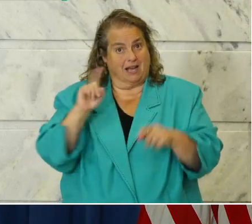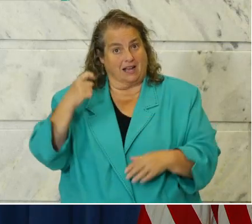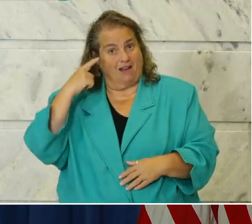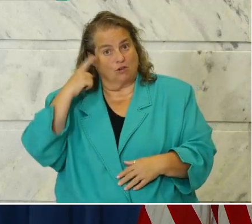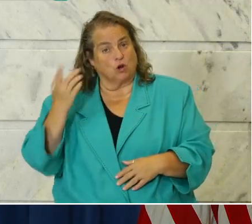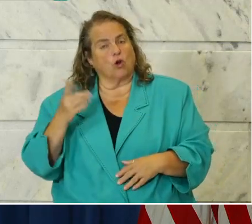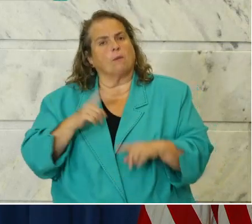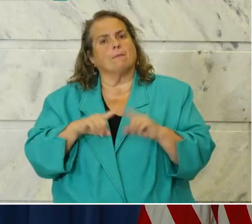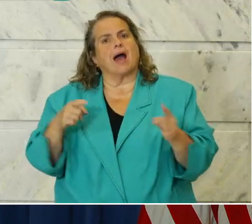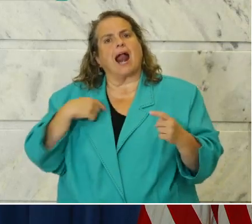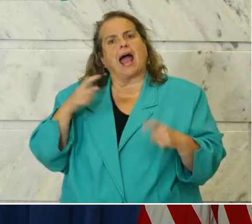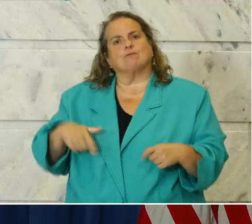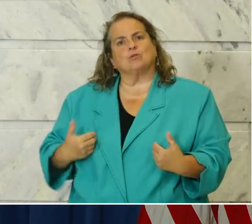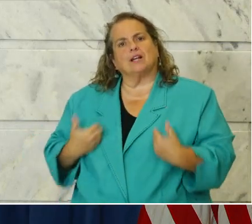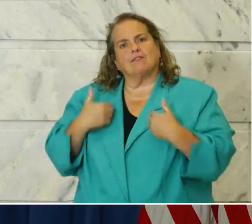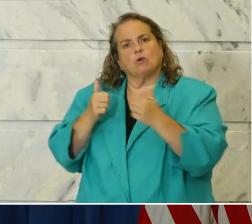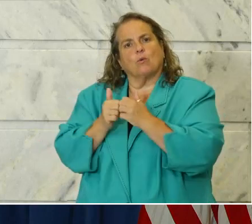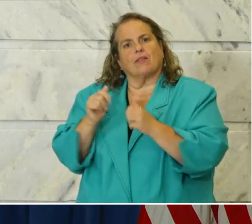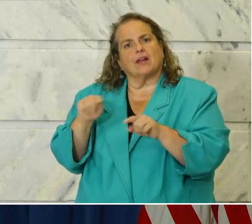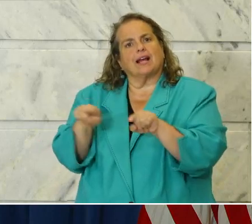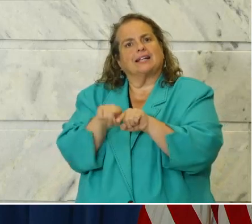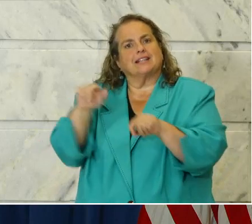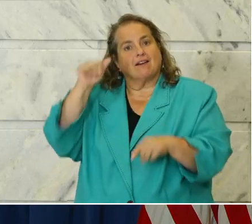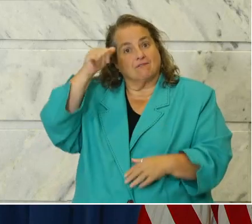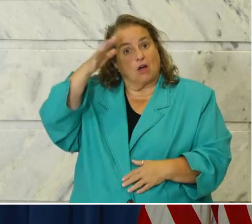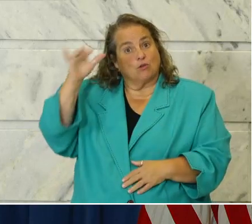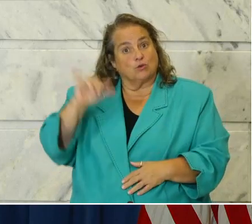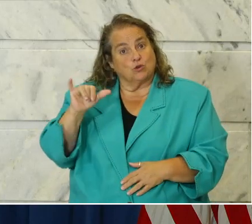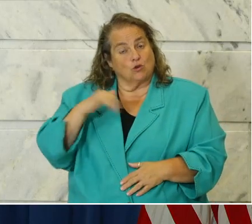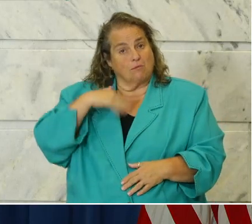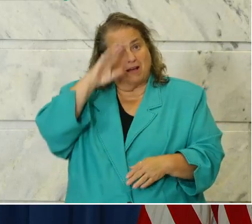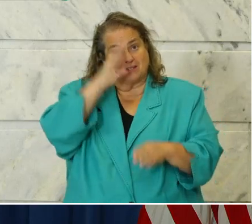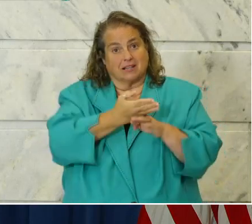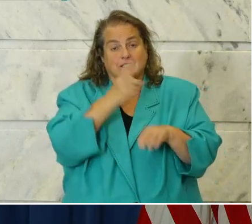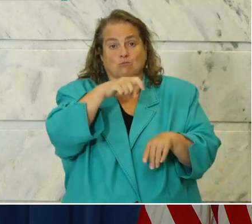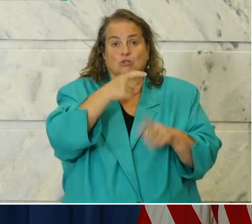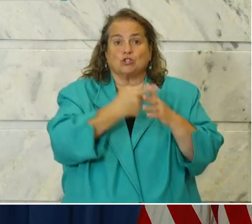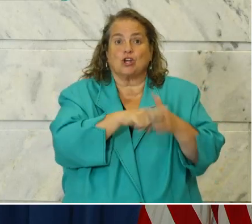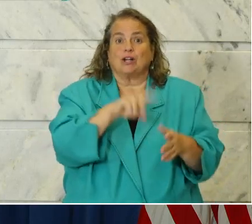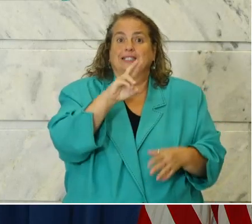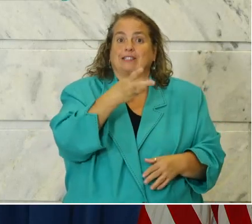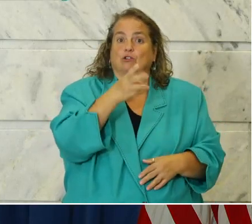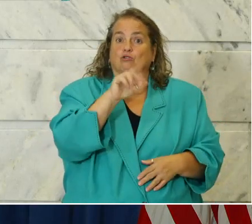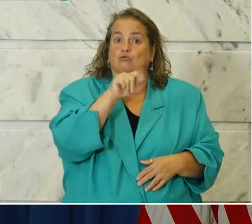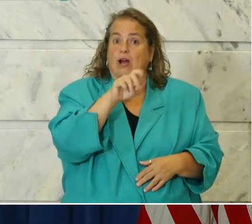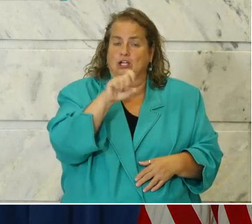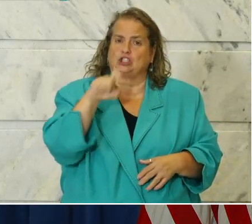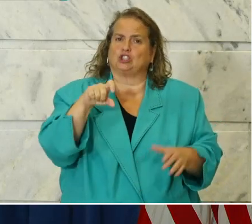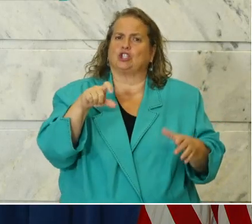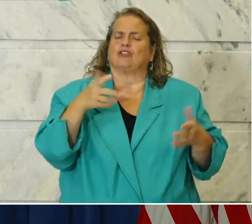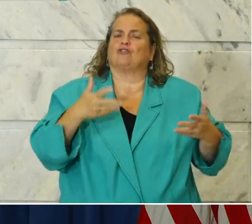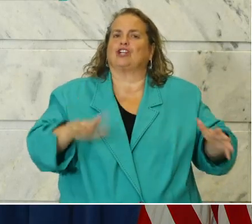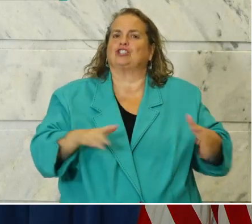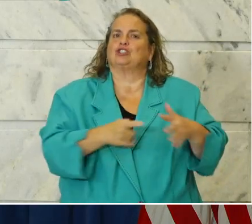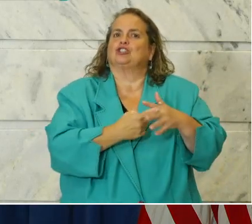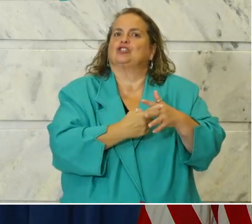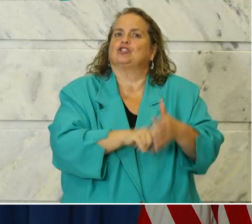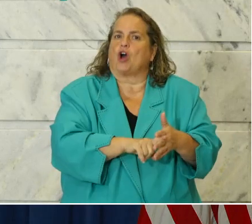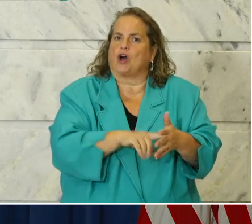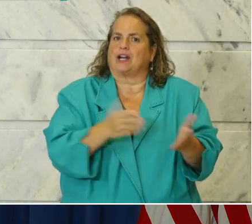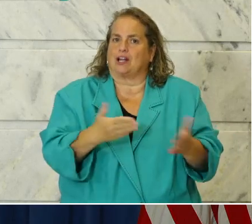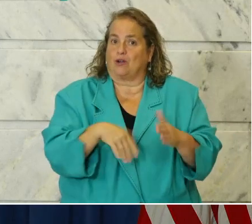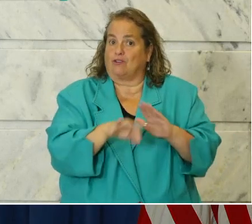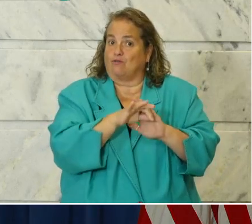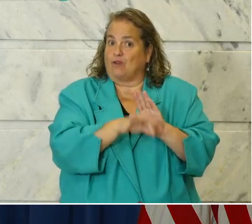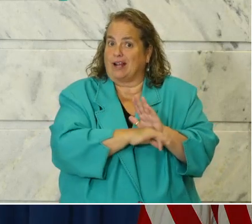live with as a dad. My son's supposed to start 6th grade. They would have already started, I believe, in the school district that he's in here in